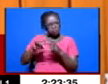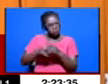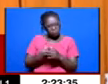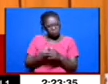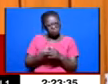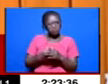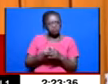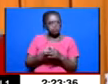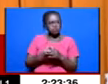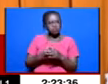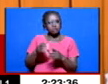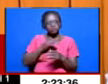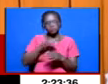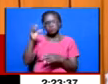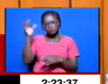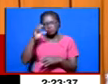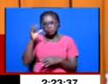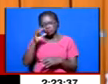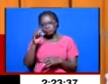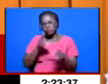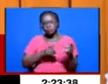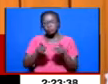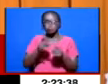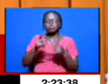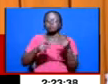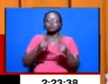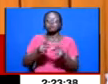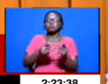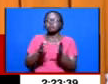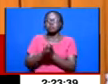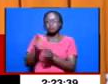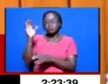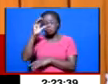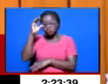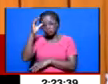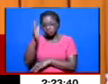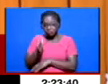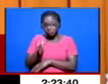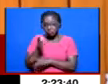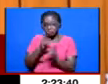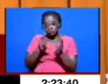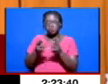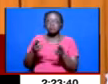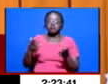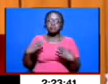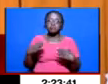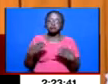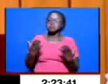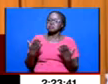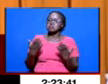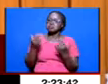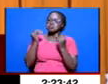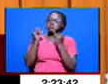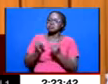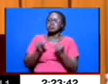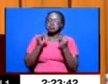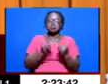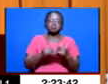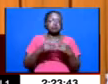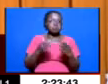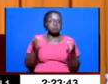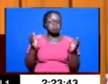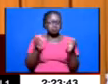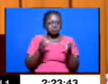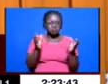citizen-initiated, and citizen-driven process, and the citizens are the ordinary people, whether as individuals or as organized civil